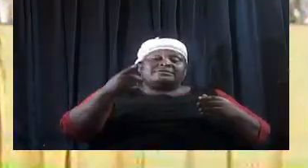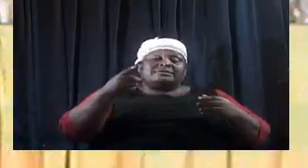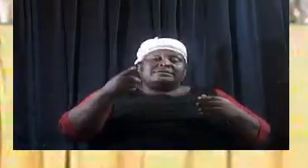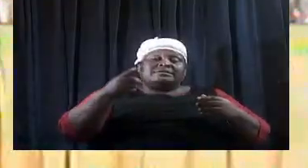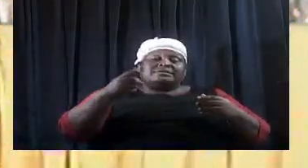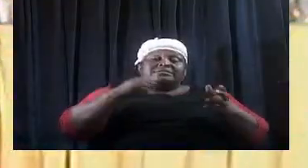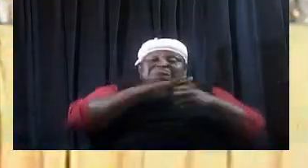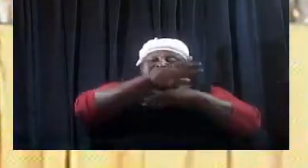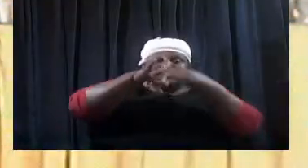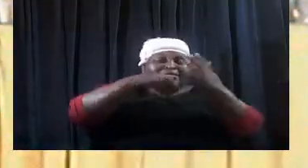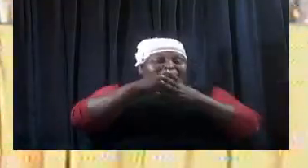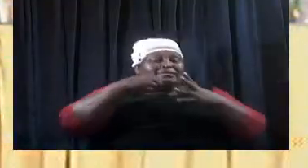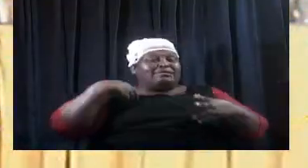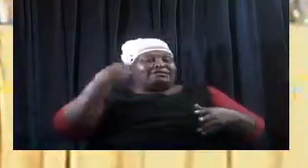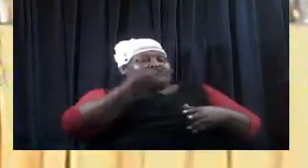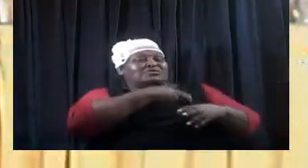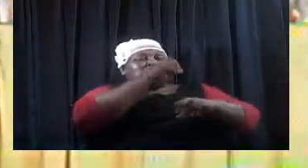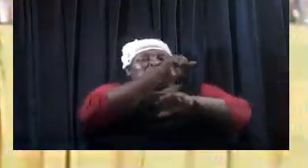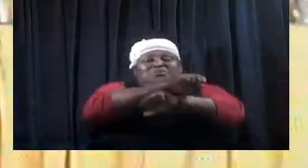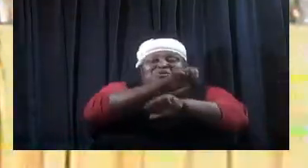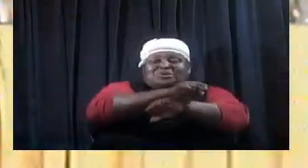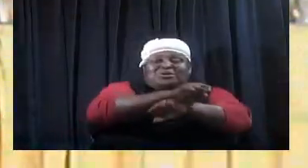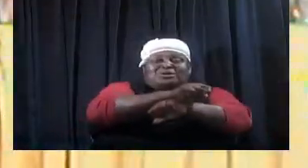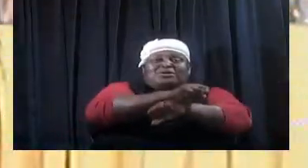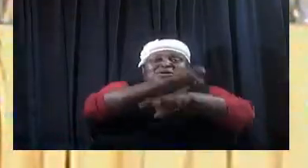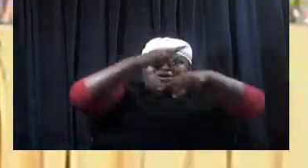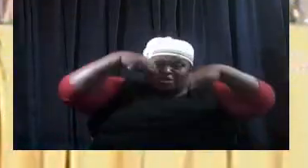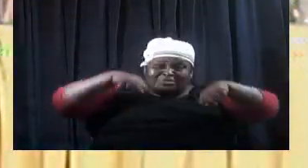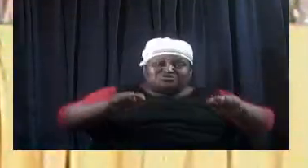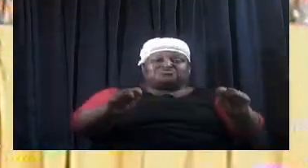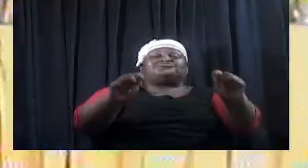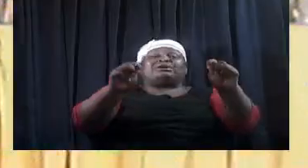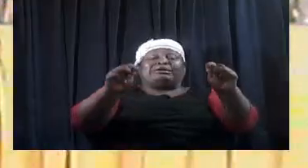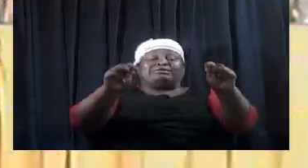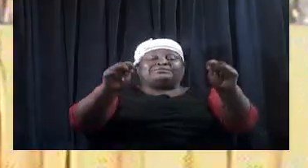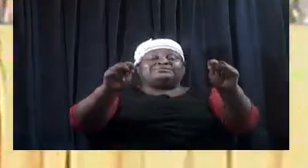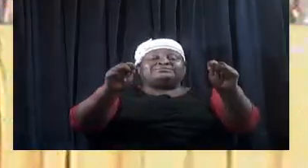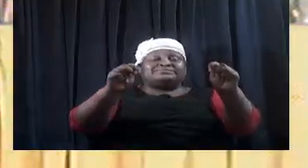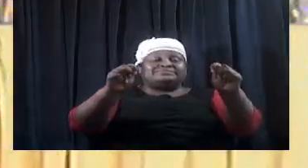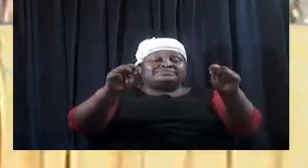that all of us works is going to be tried.